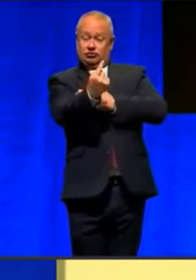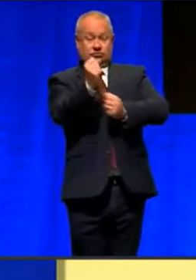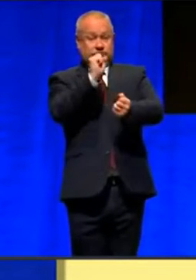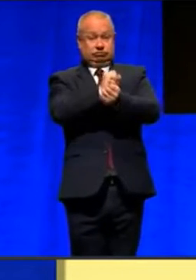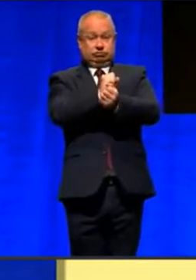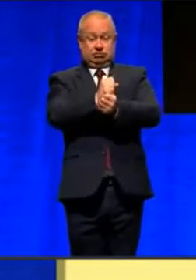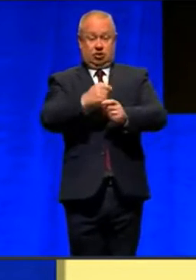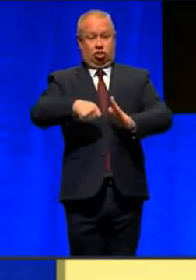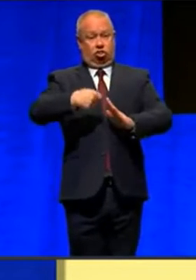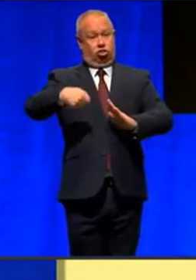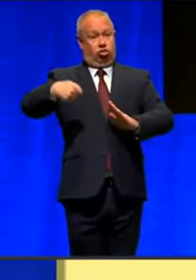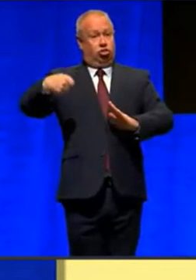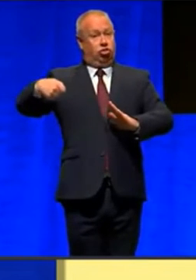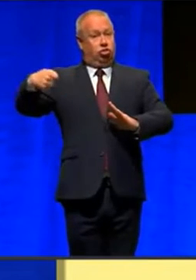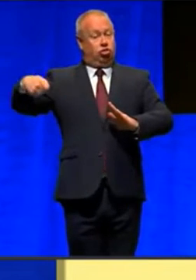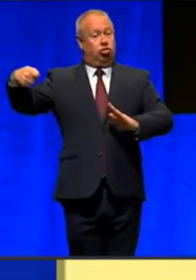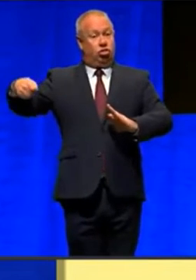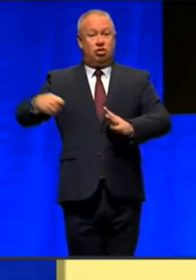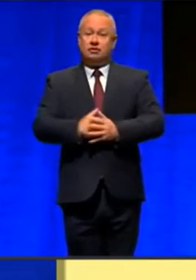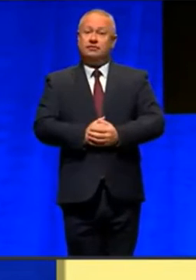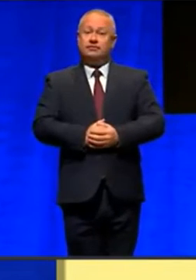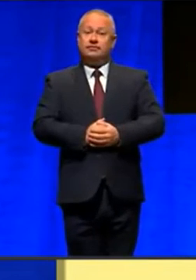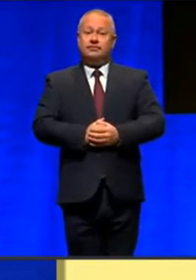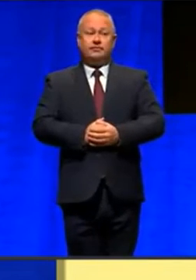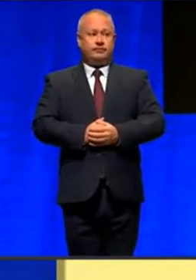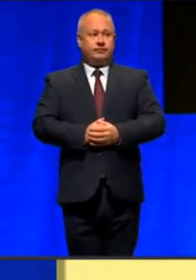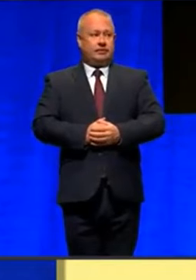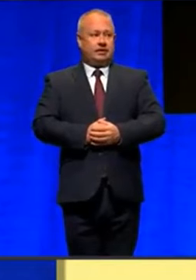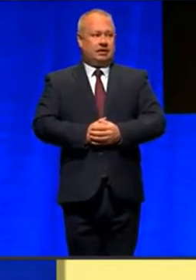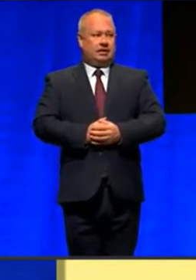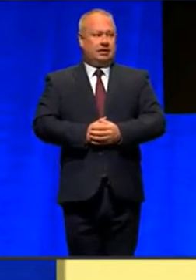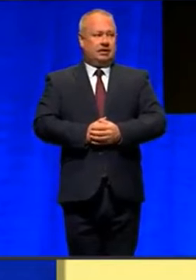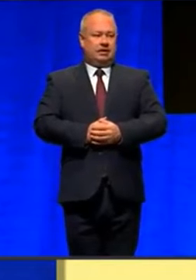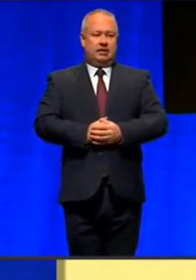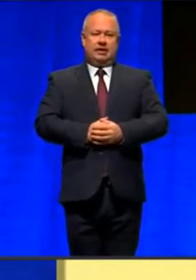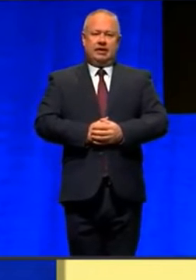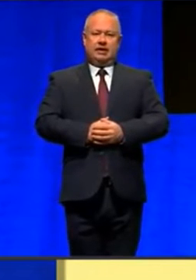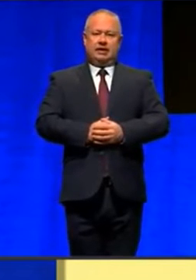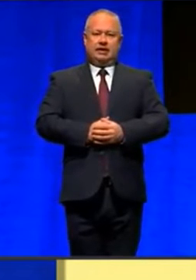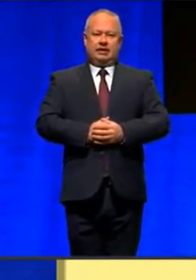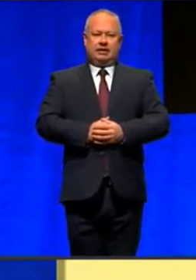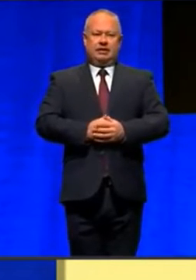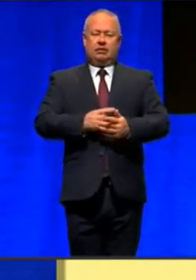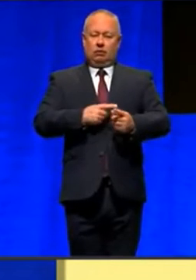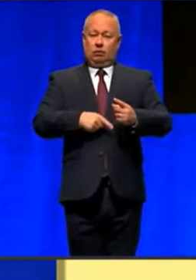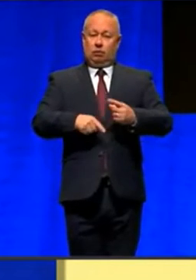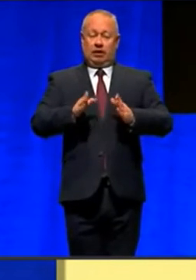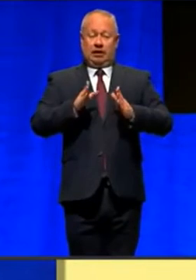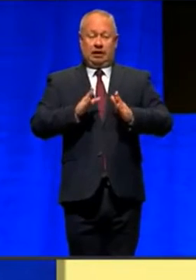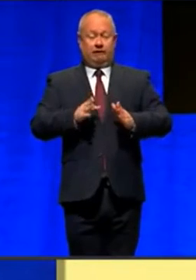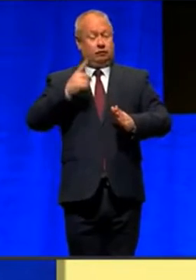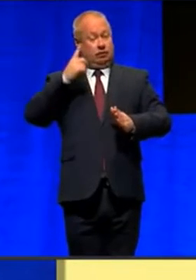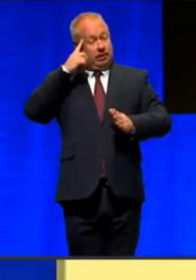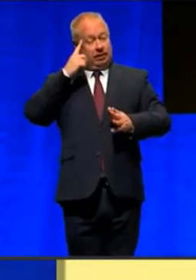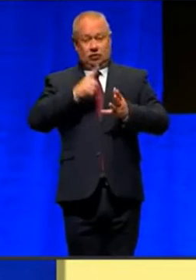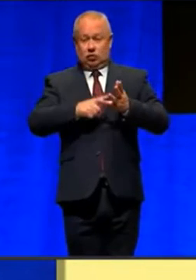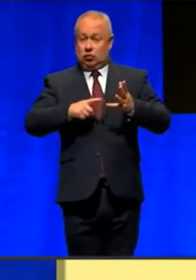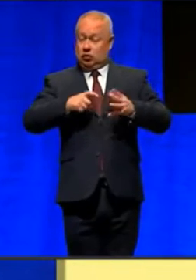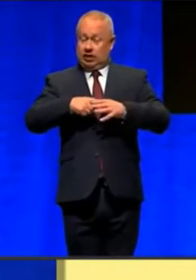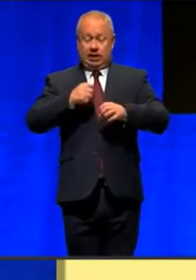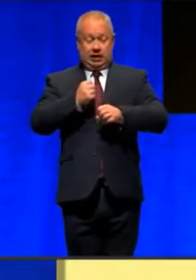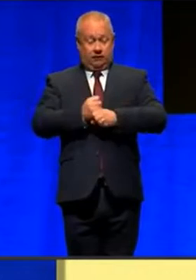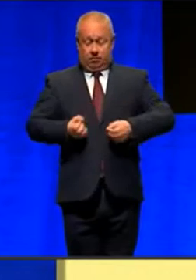an indefinite amount of time. It's difficult to escape the conclusion that the UK government is spending increasingly large